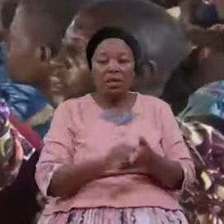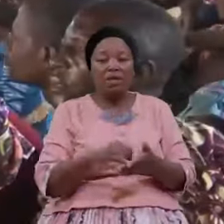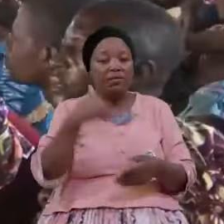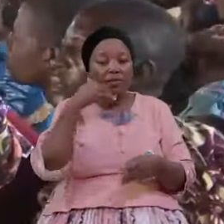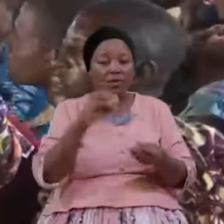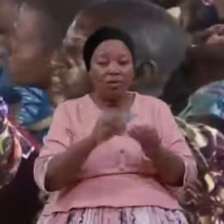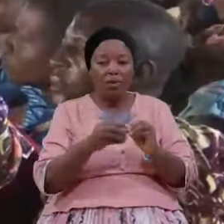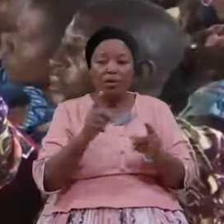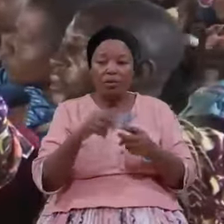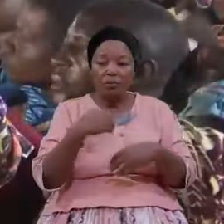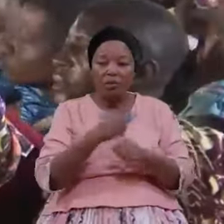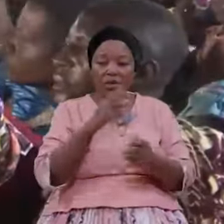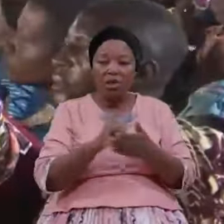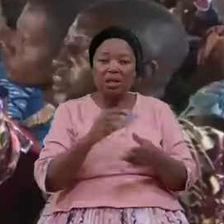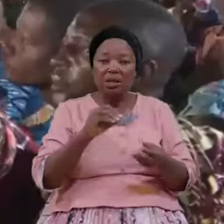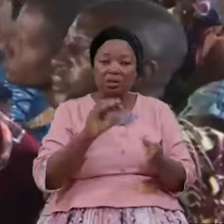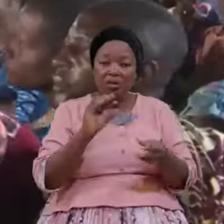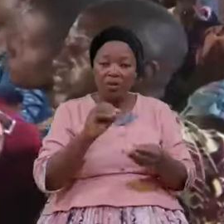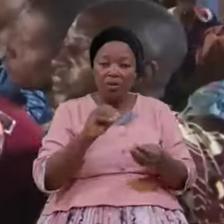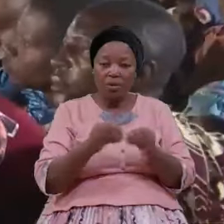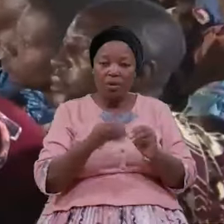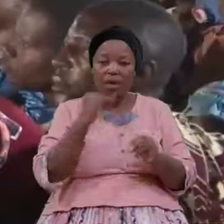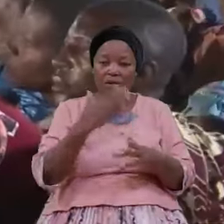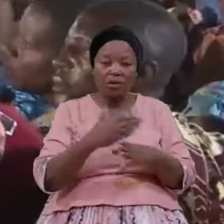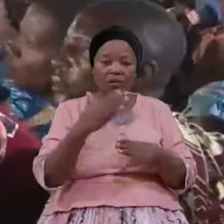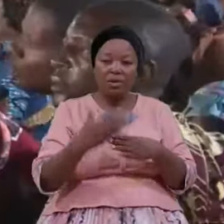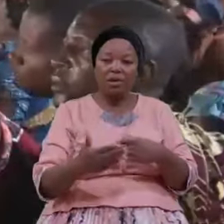11. Or if you are using plus,